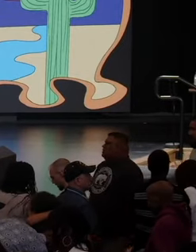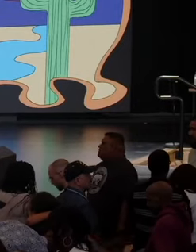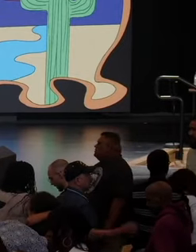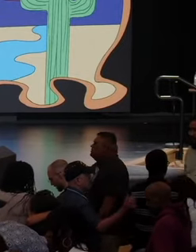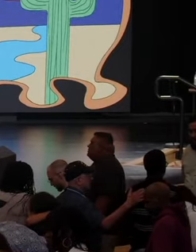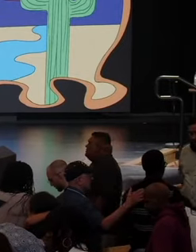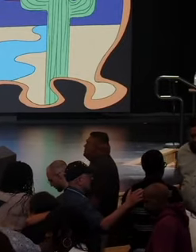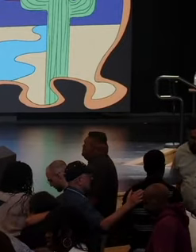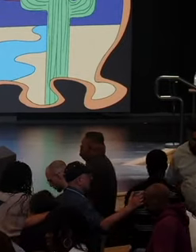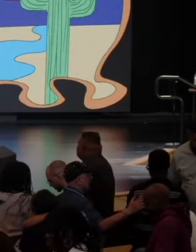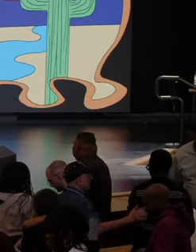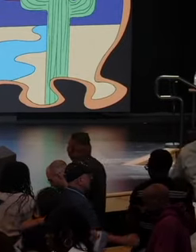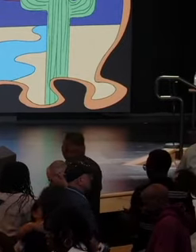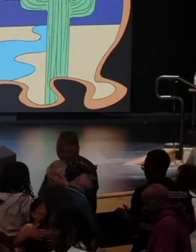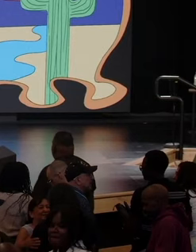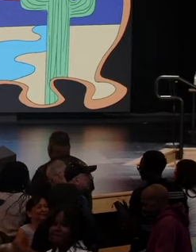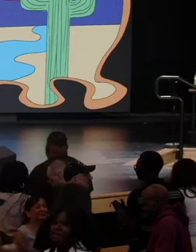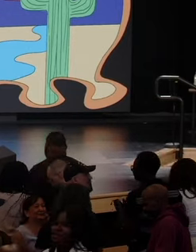Woo!